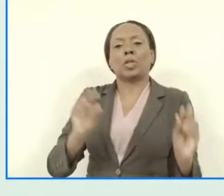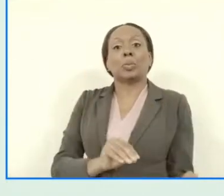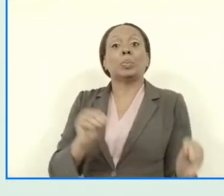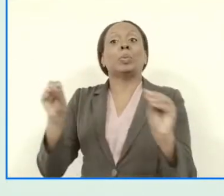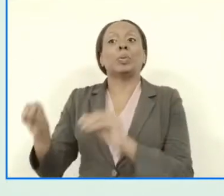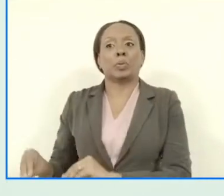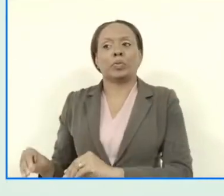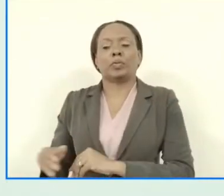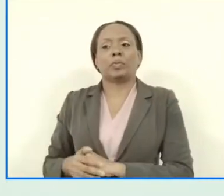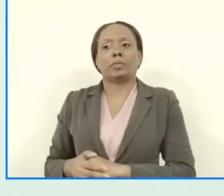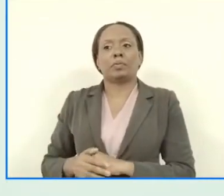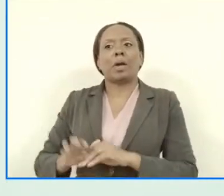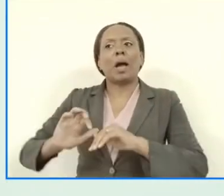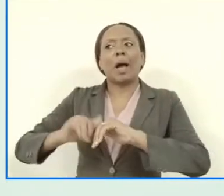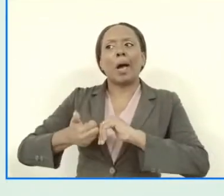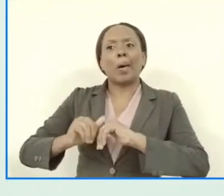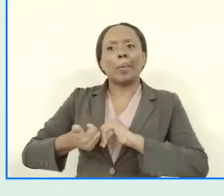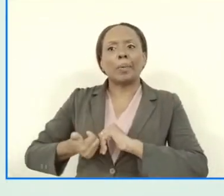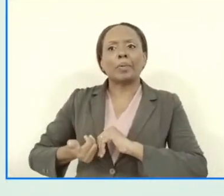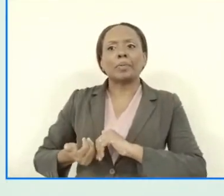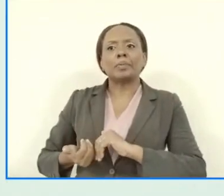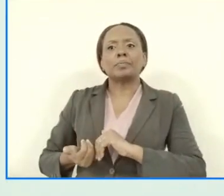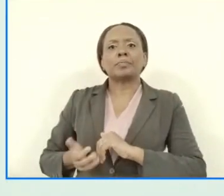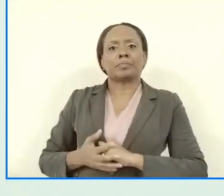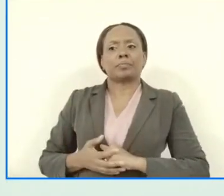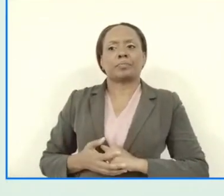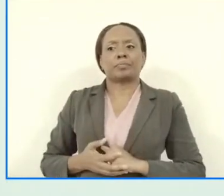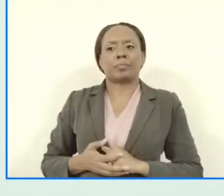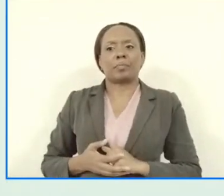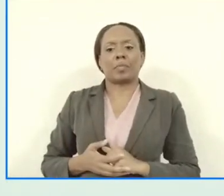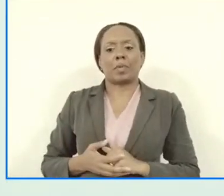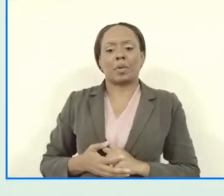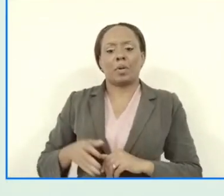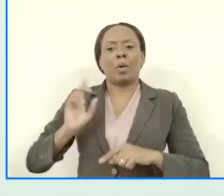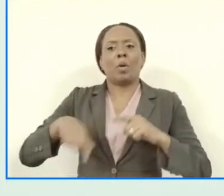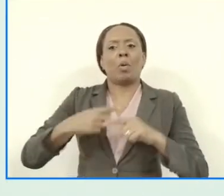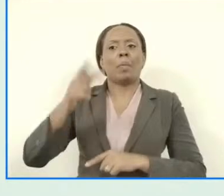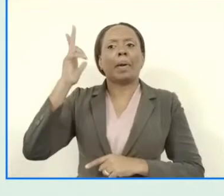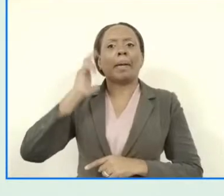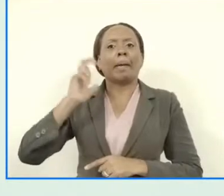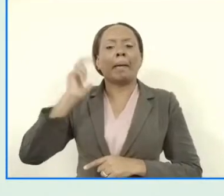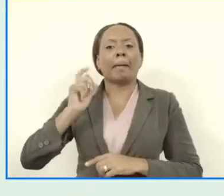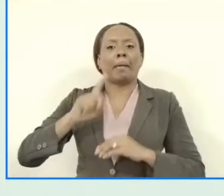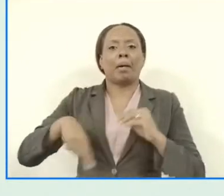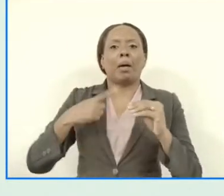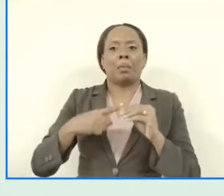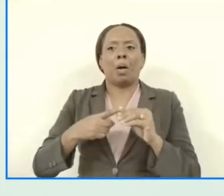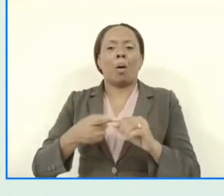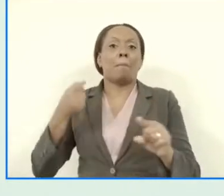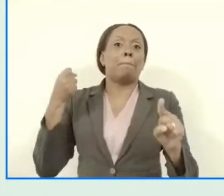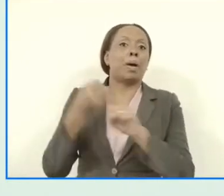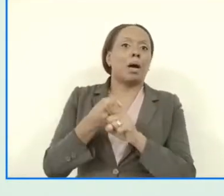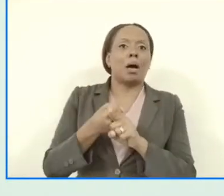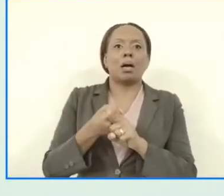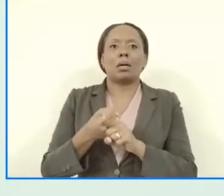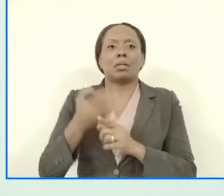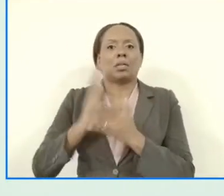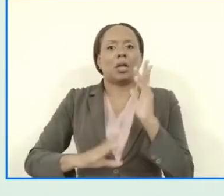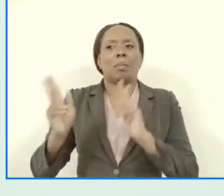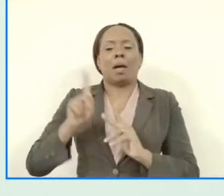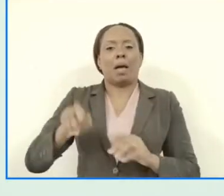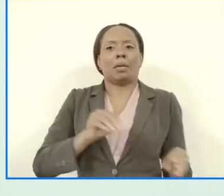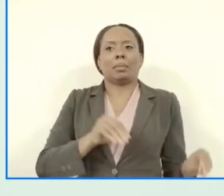up once the confirmation that the event was going to impact Barbados, and who remain stood up pretty much until we get things